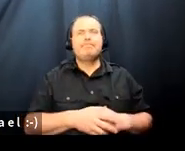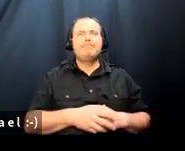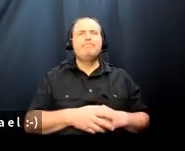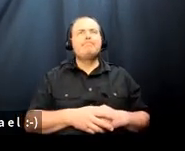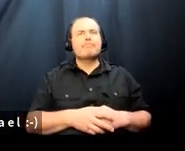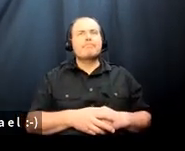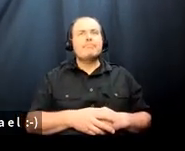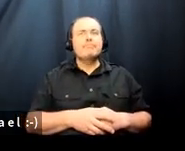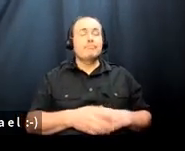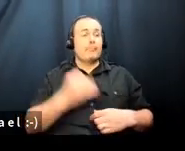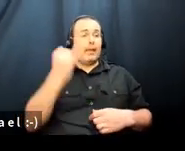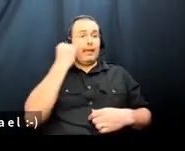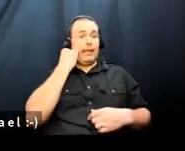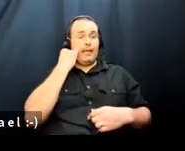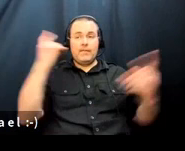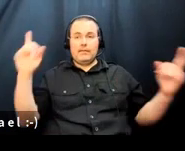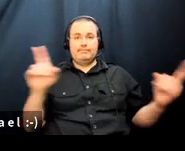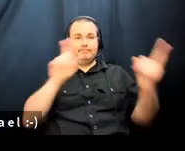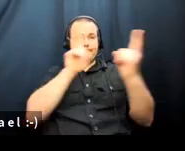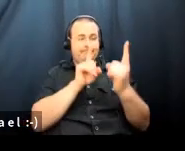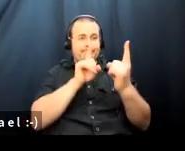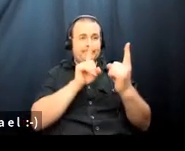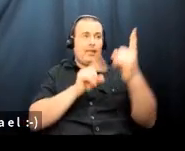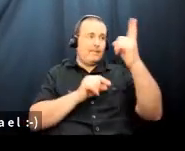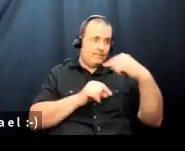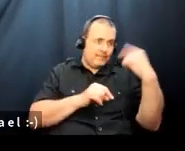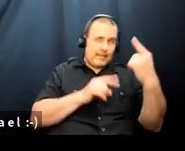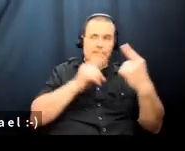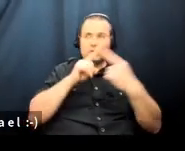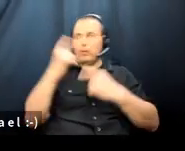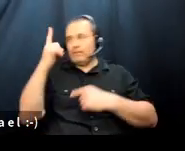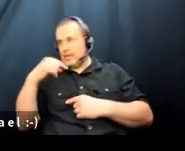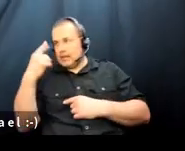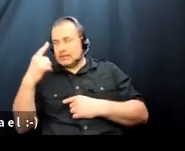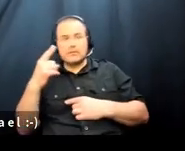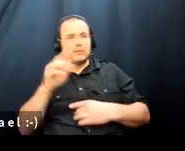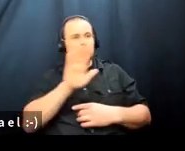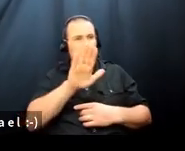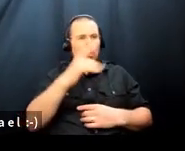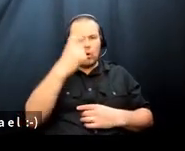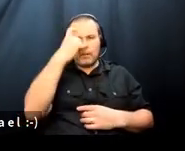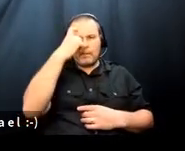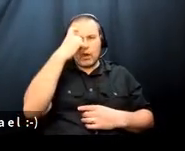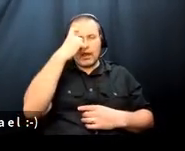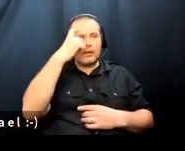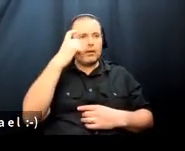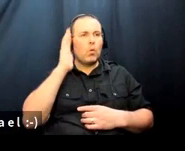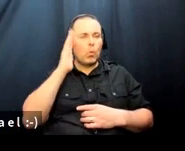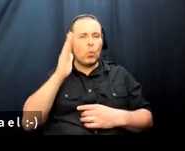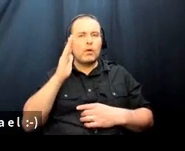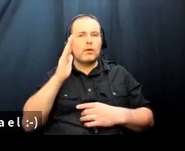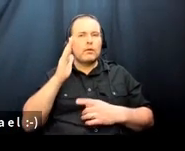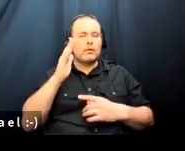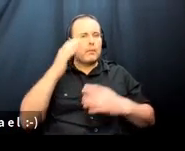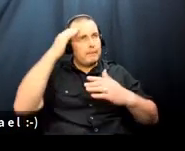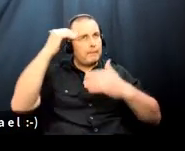If we were face to face, you would be able to, your brain would process micro